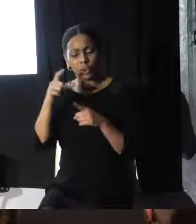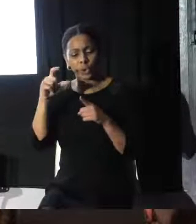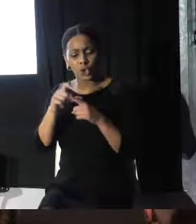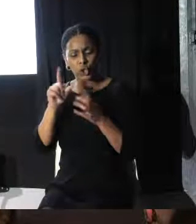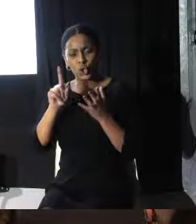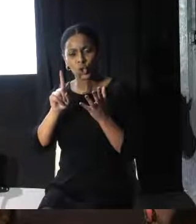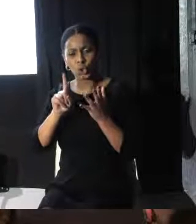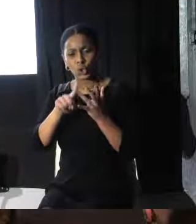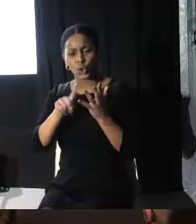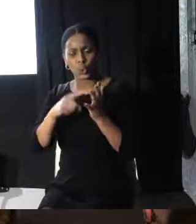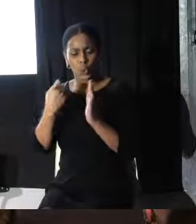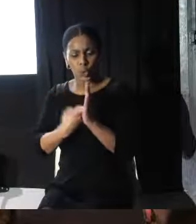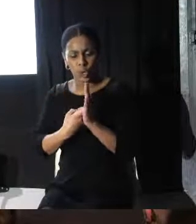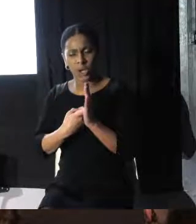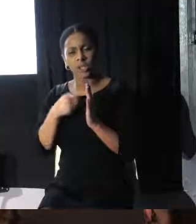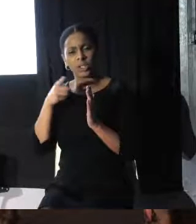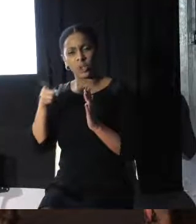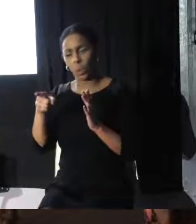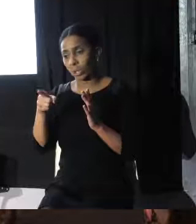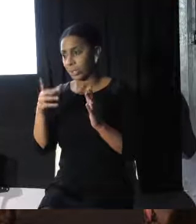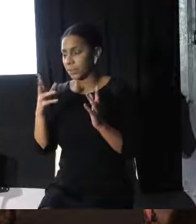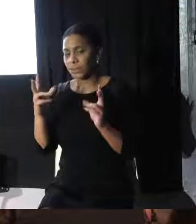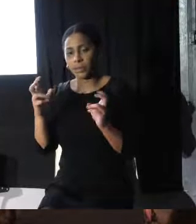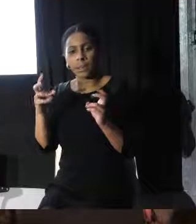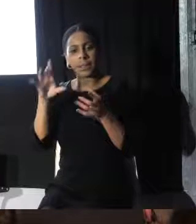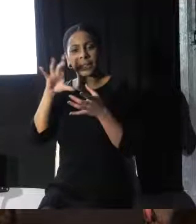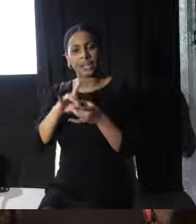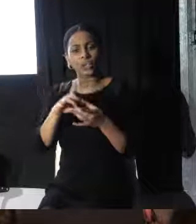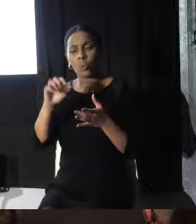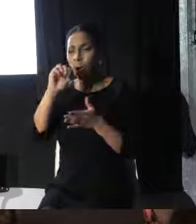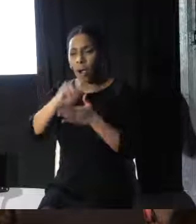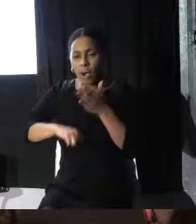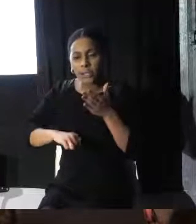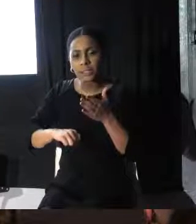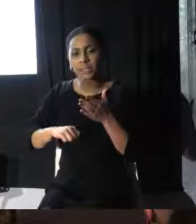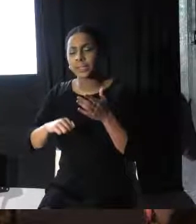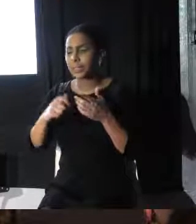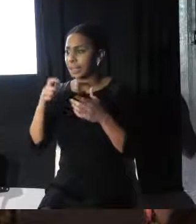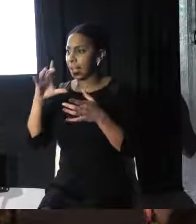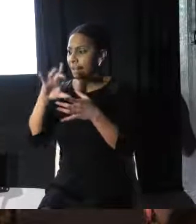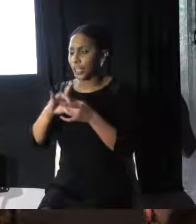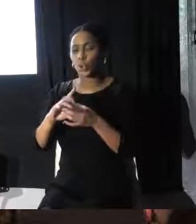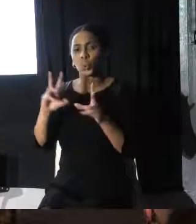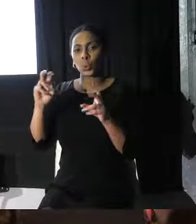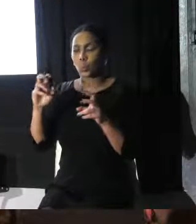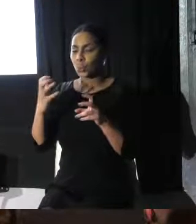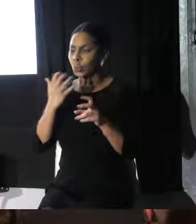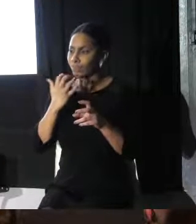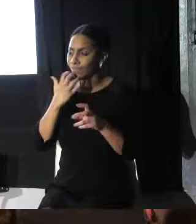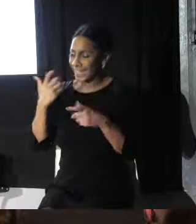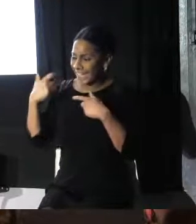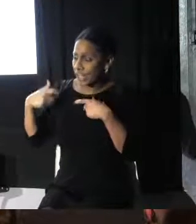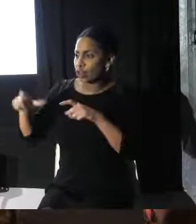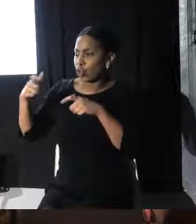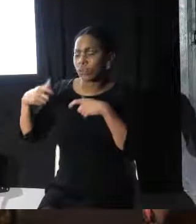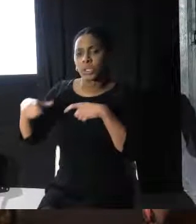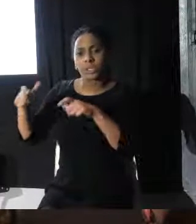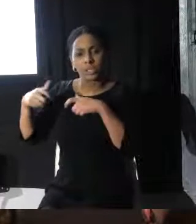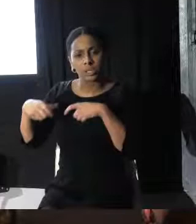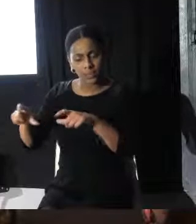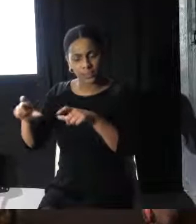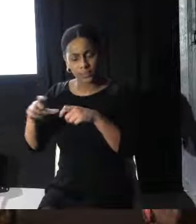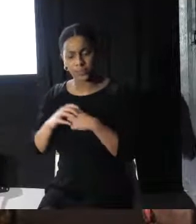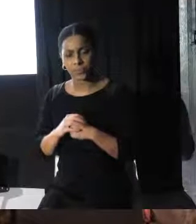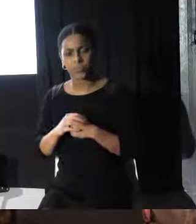as being a root that talks about hardness and endurance, and also